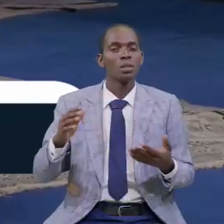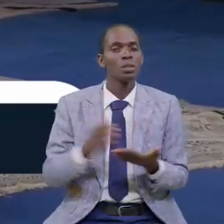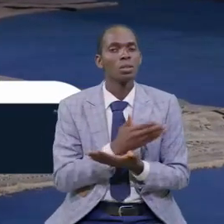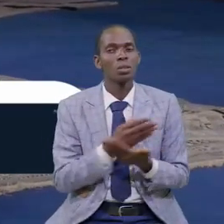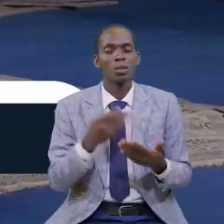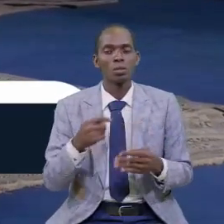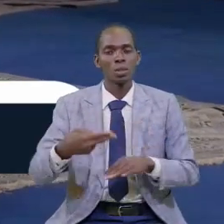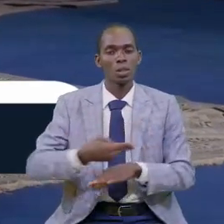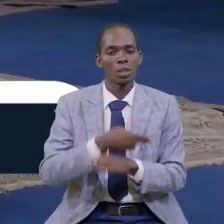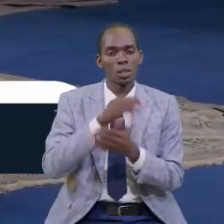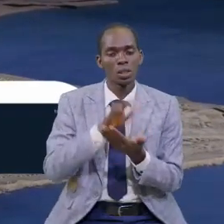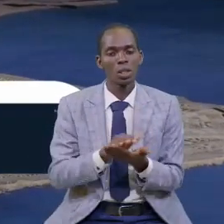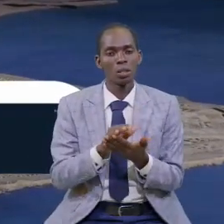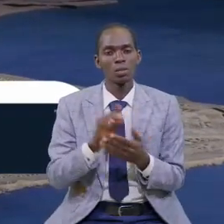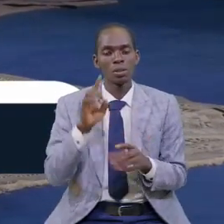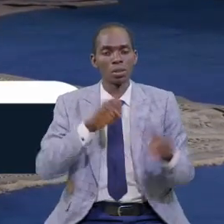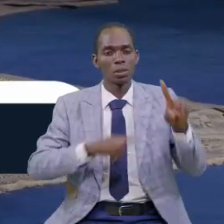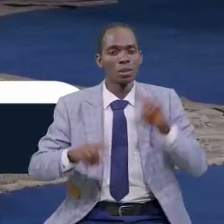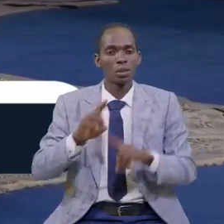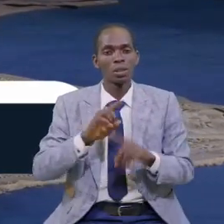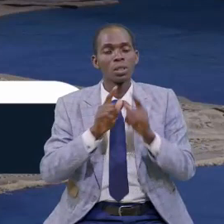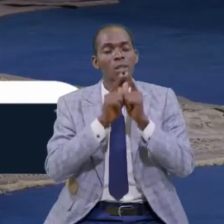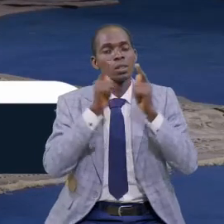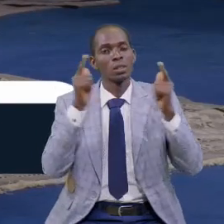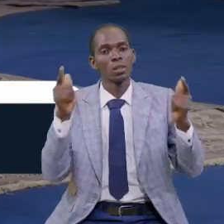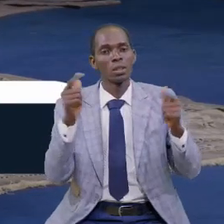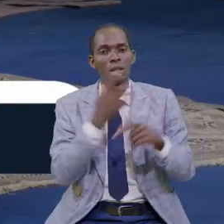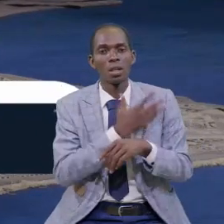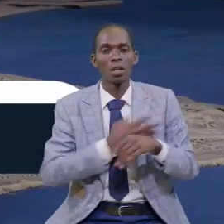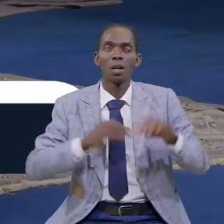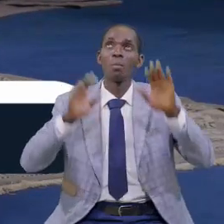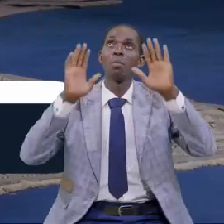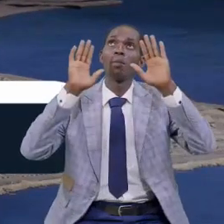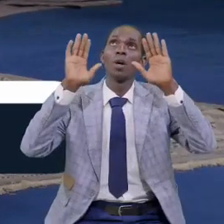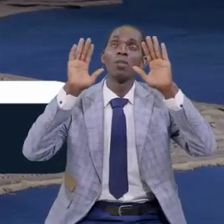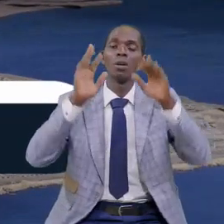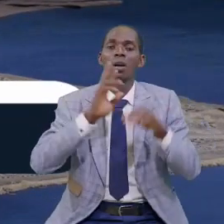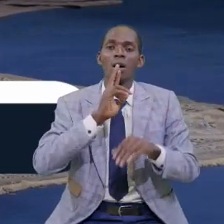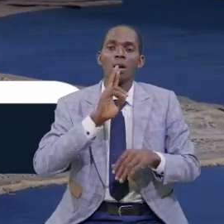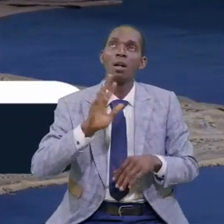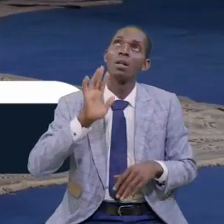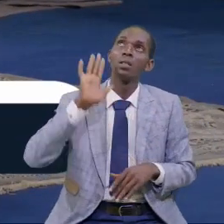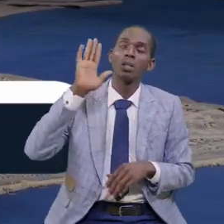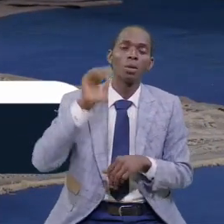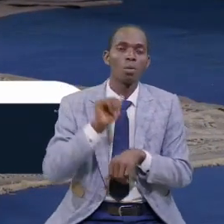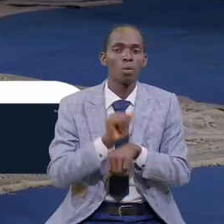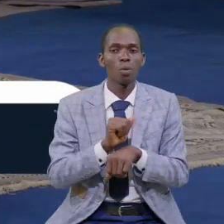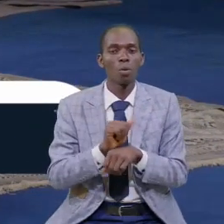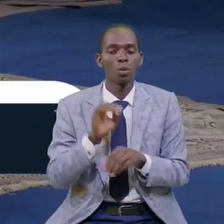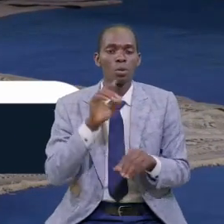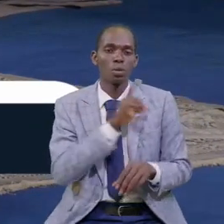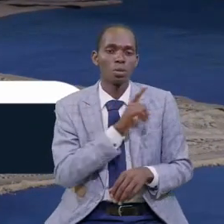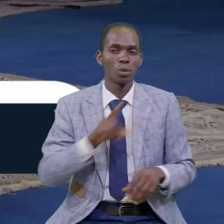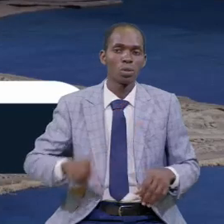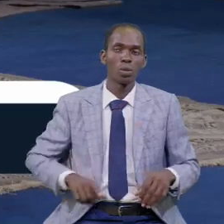saying, great and marvelous are thy works, Lord God